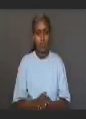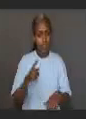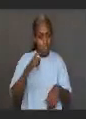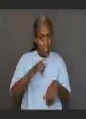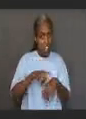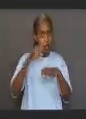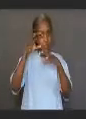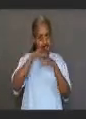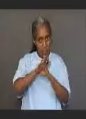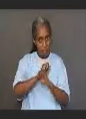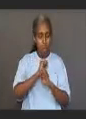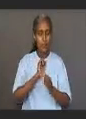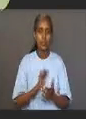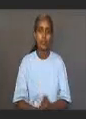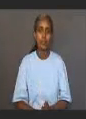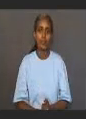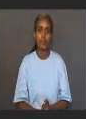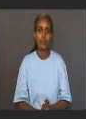Time's up.